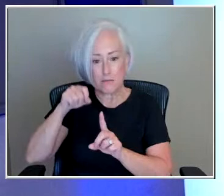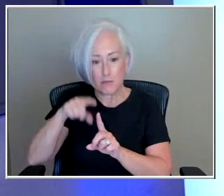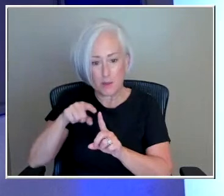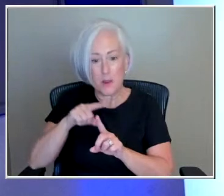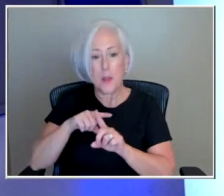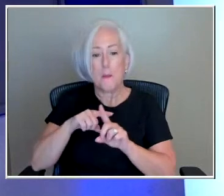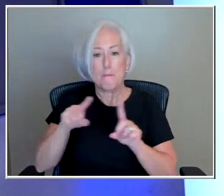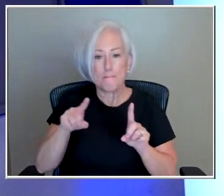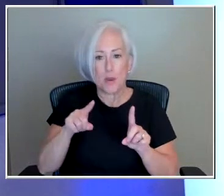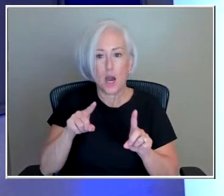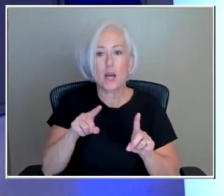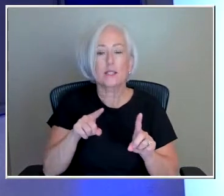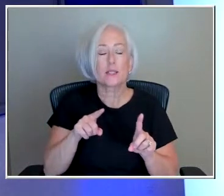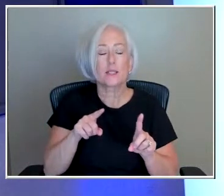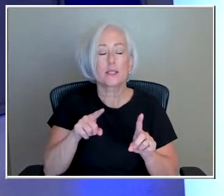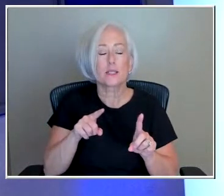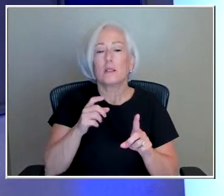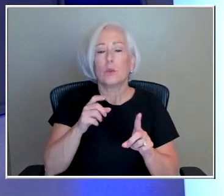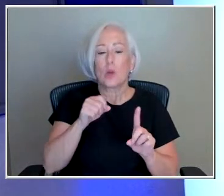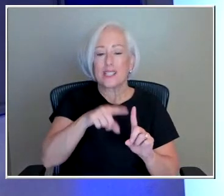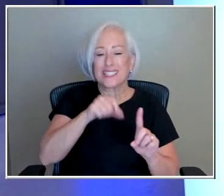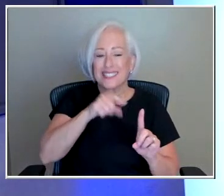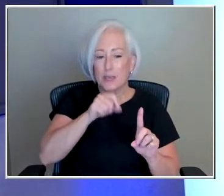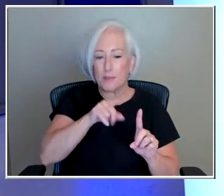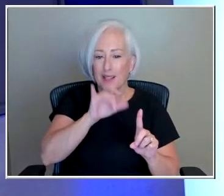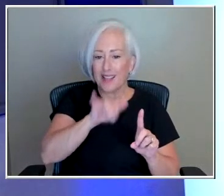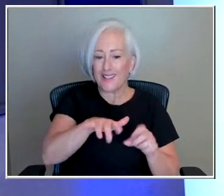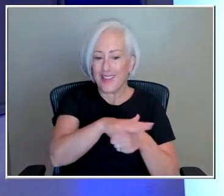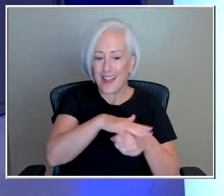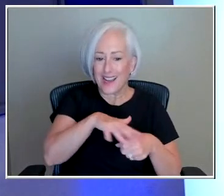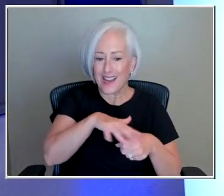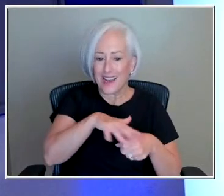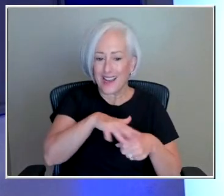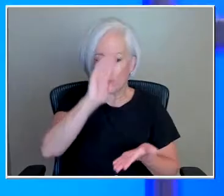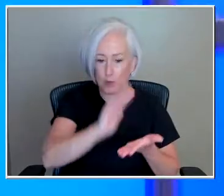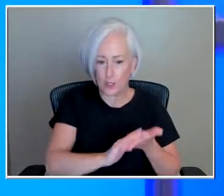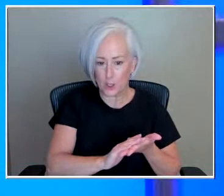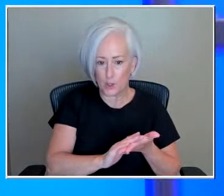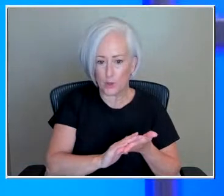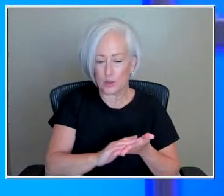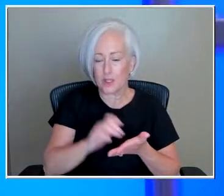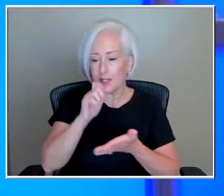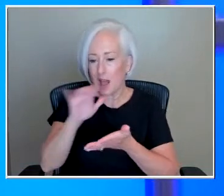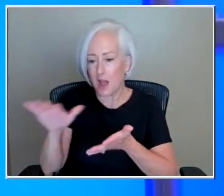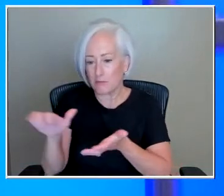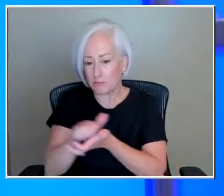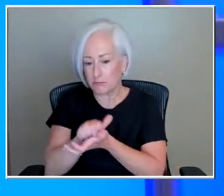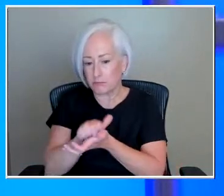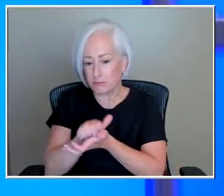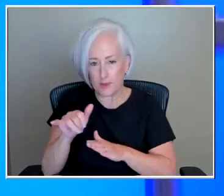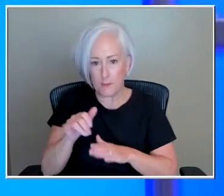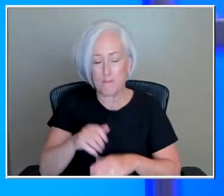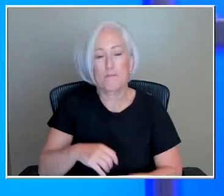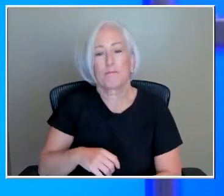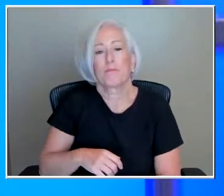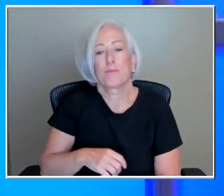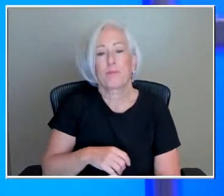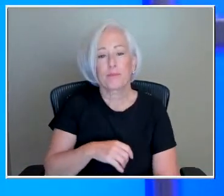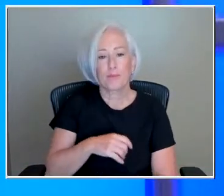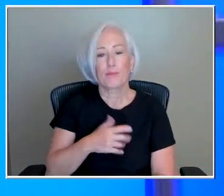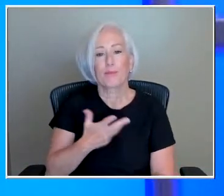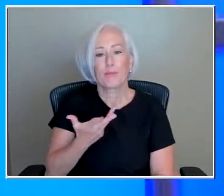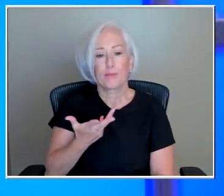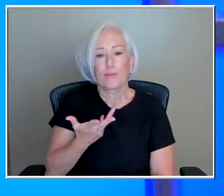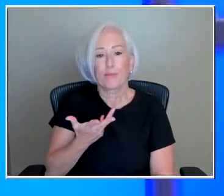of a patient who would be good for each of these procedures. Right. So that is can be a good topic